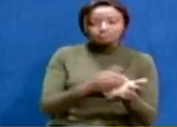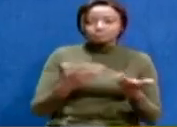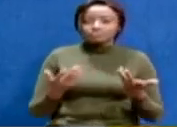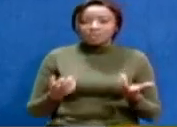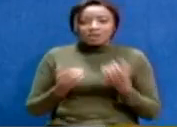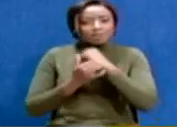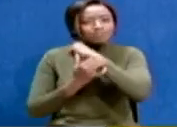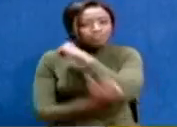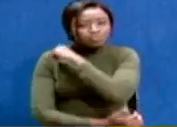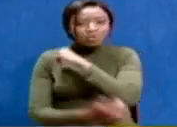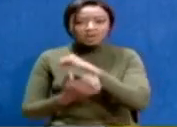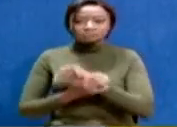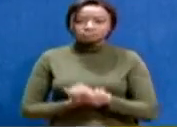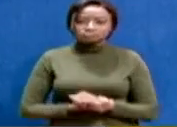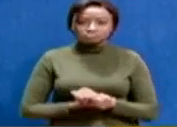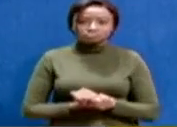and